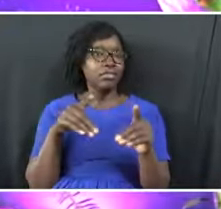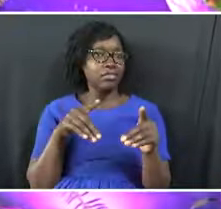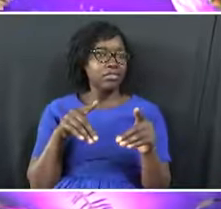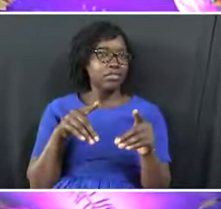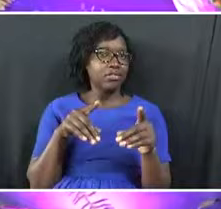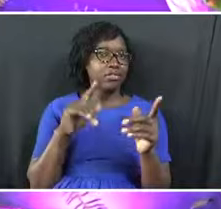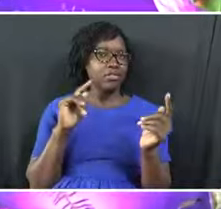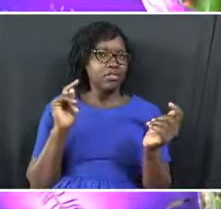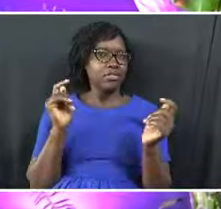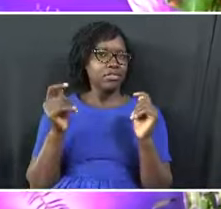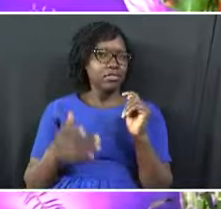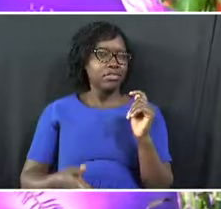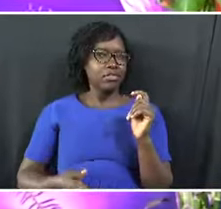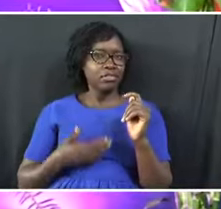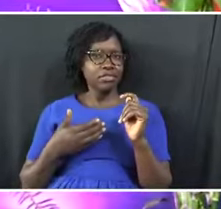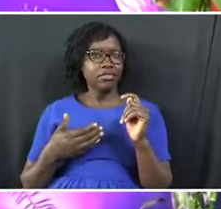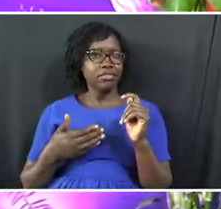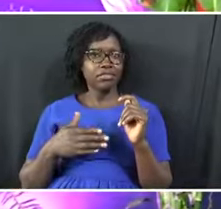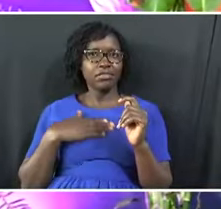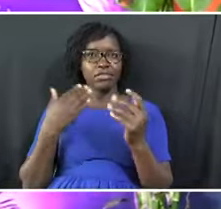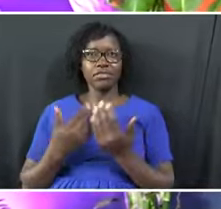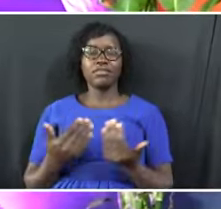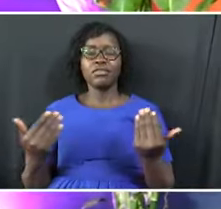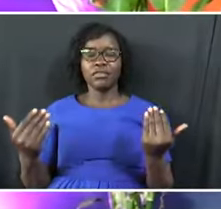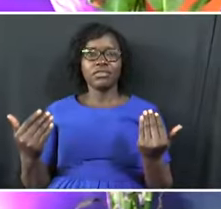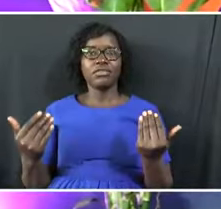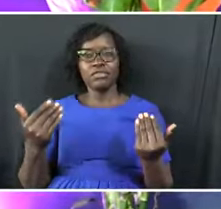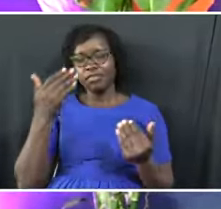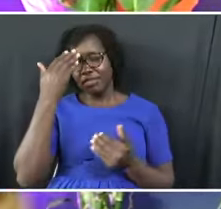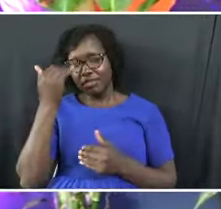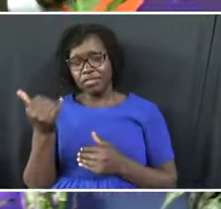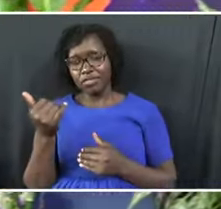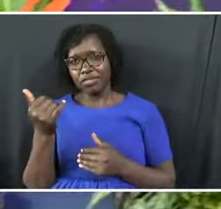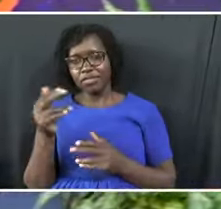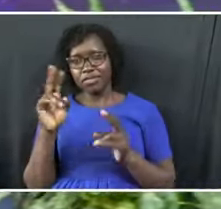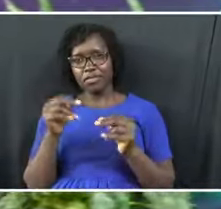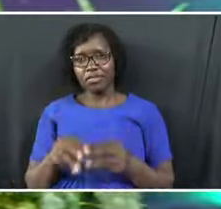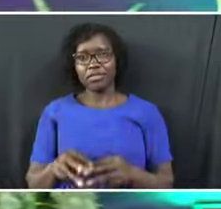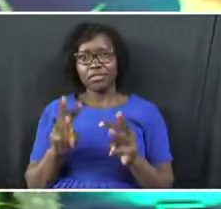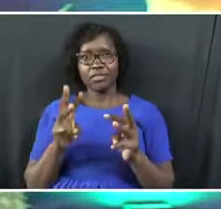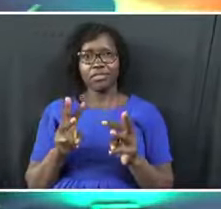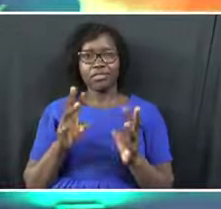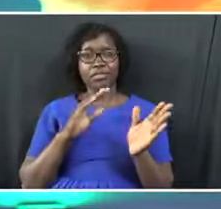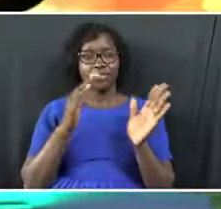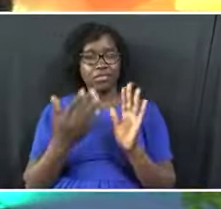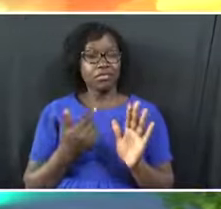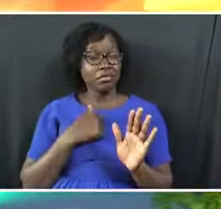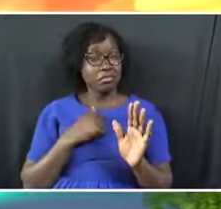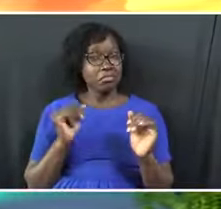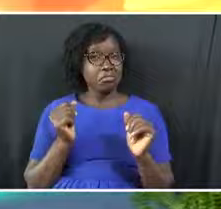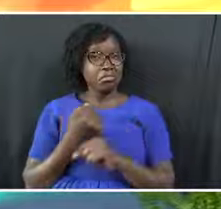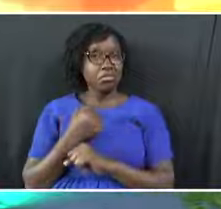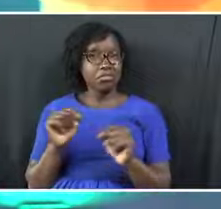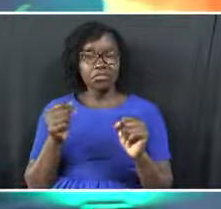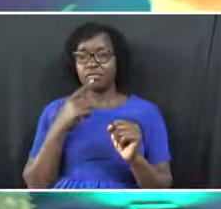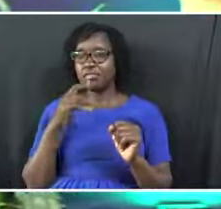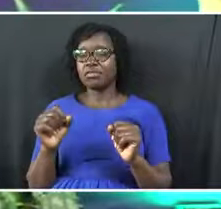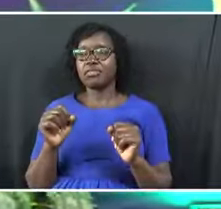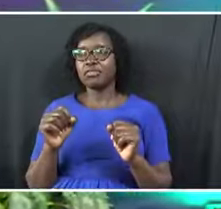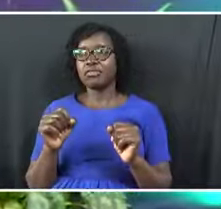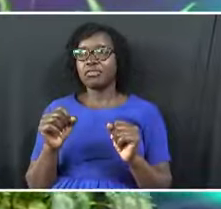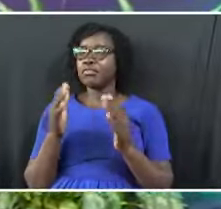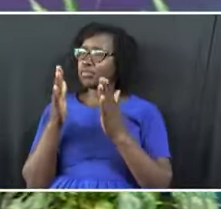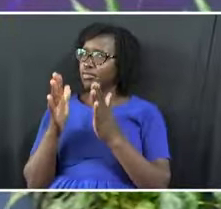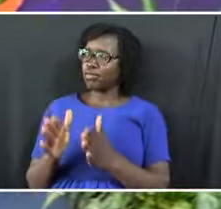will turn your anger to my children because there is no way you can approach me. So the